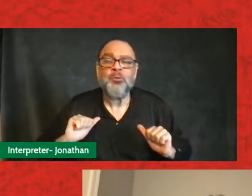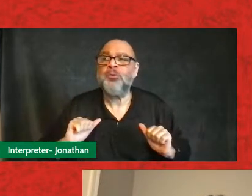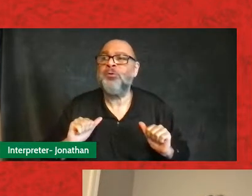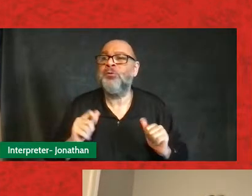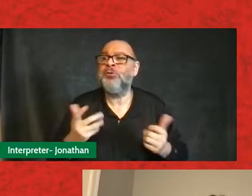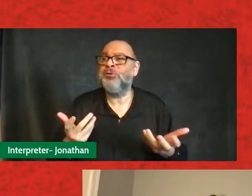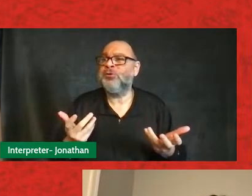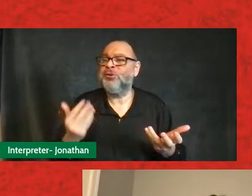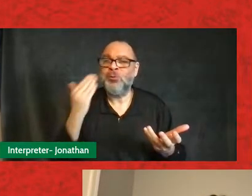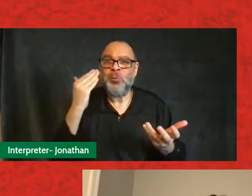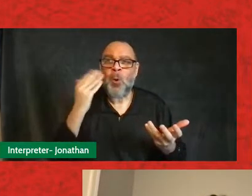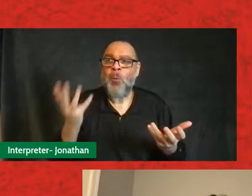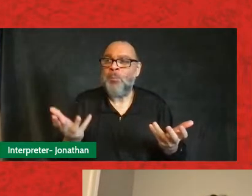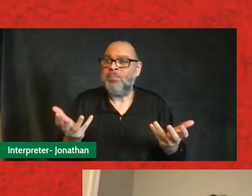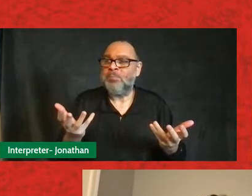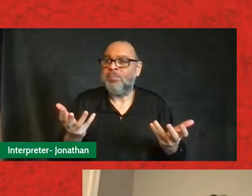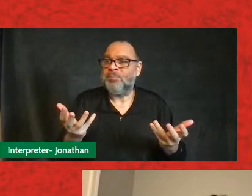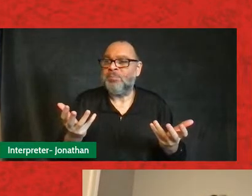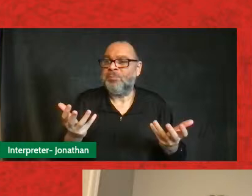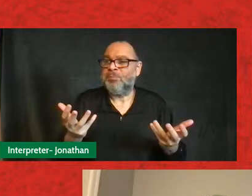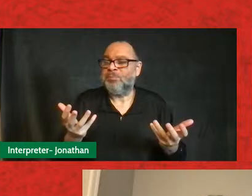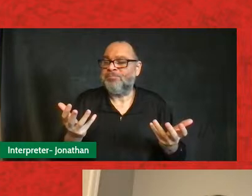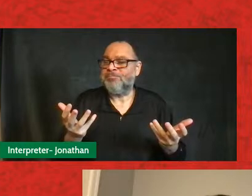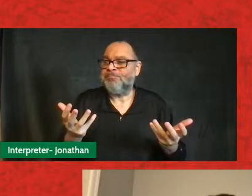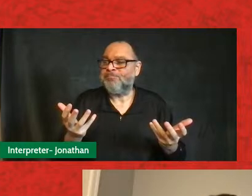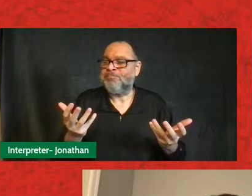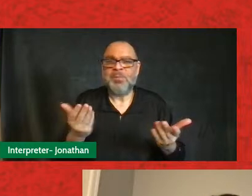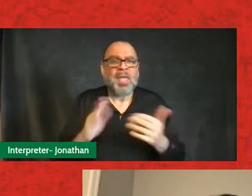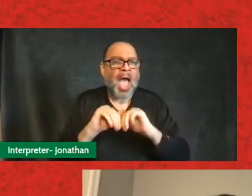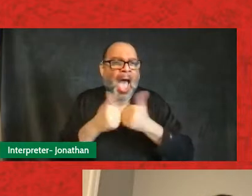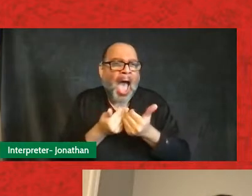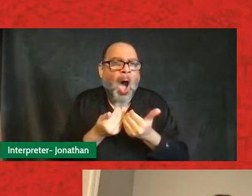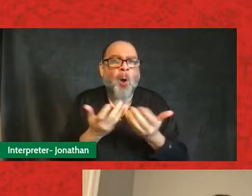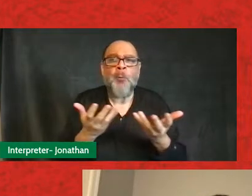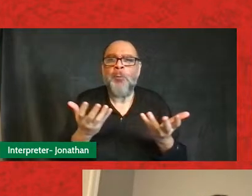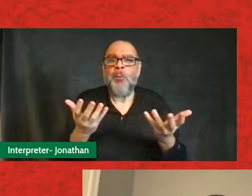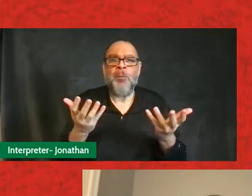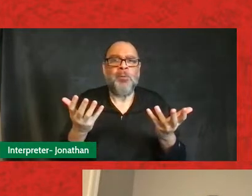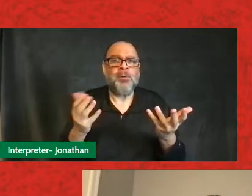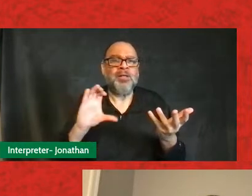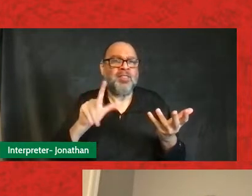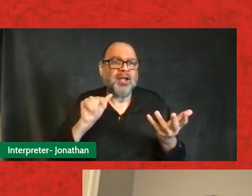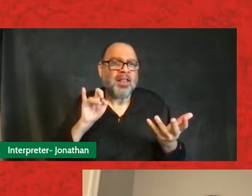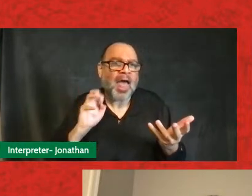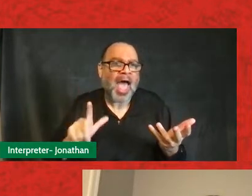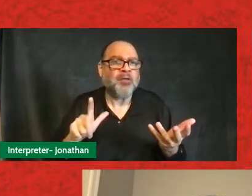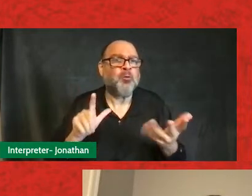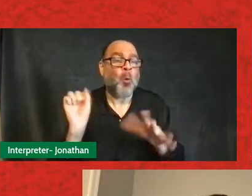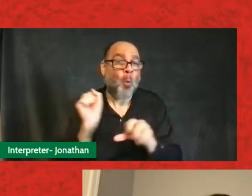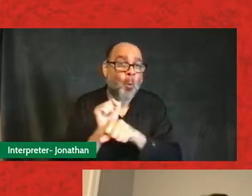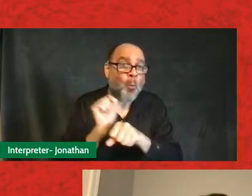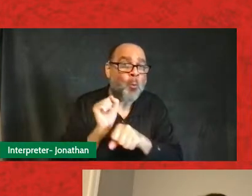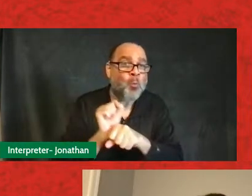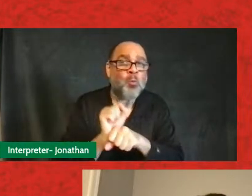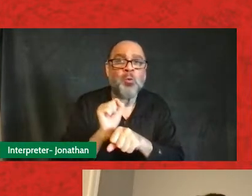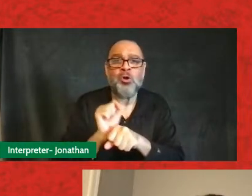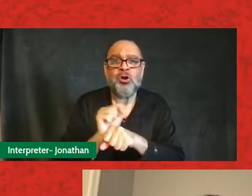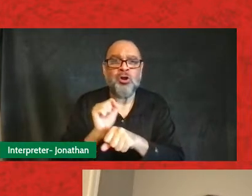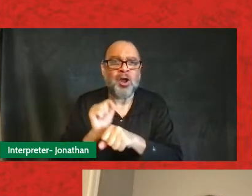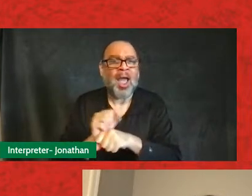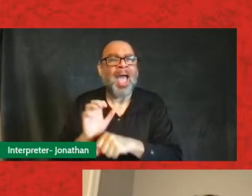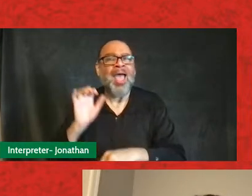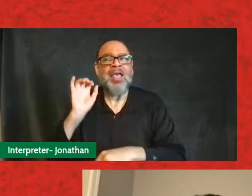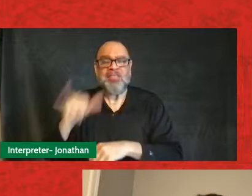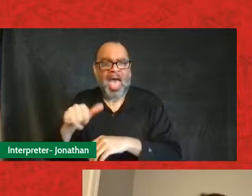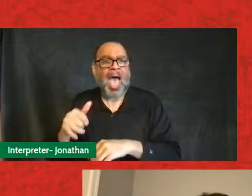know, the ways in which you know, the classical work, the kind of European classical work that the African Grove Theater was